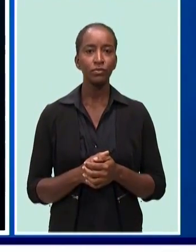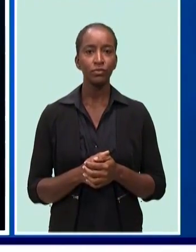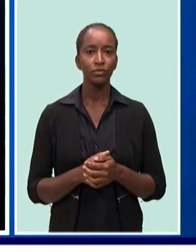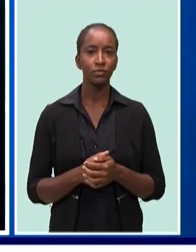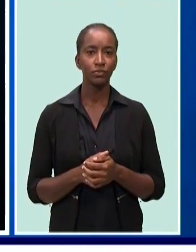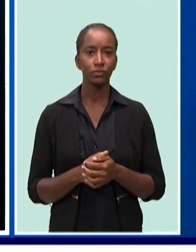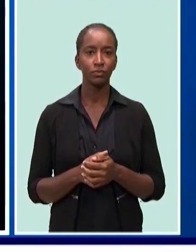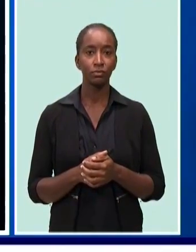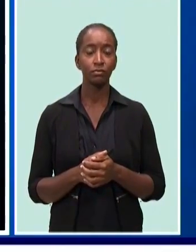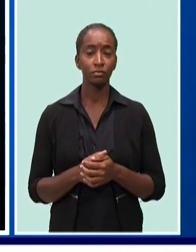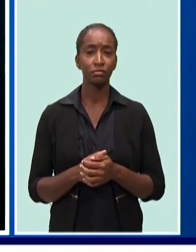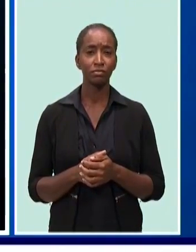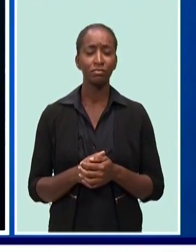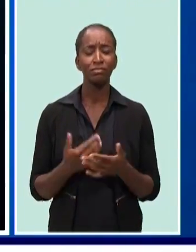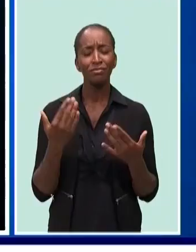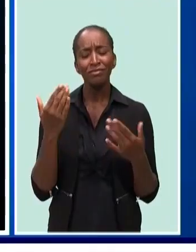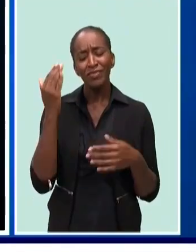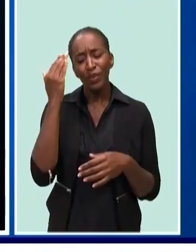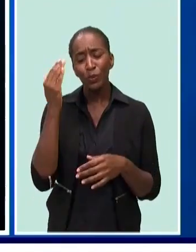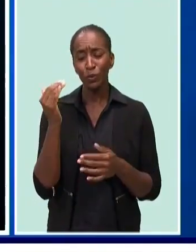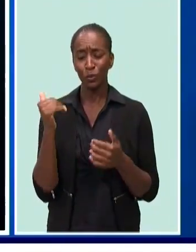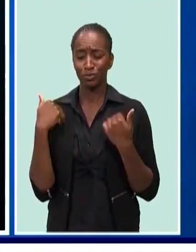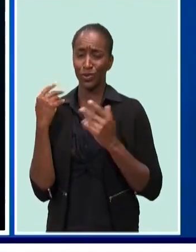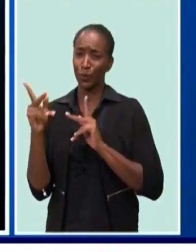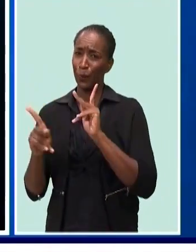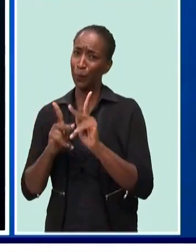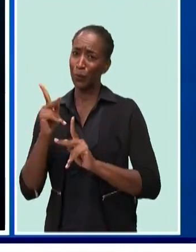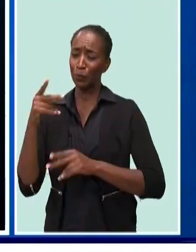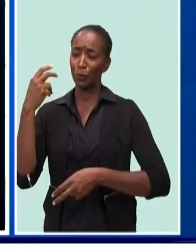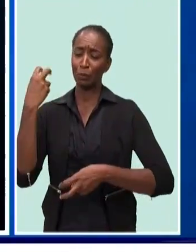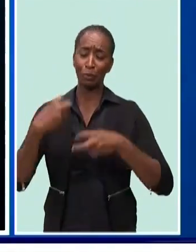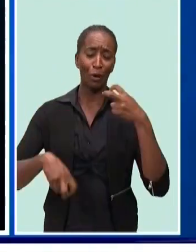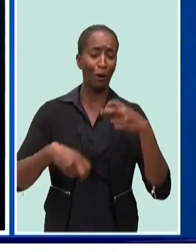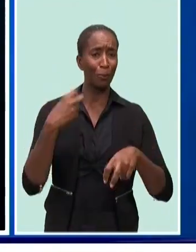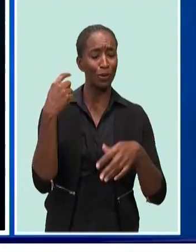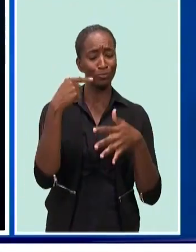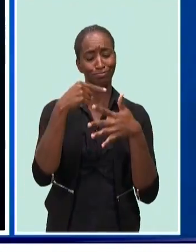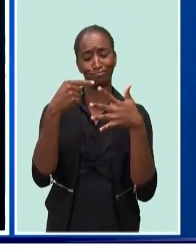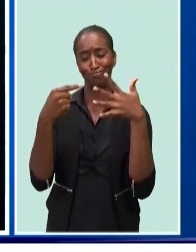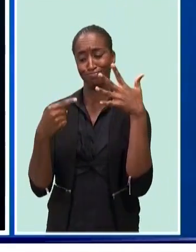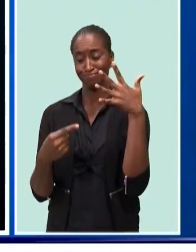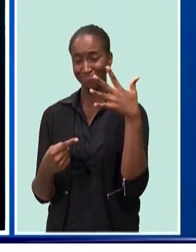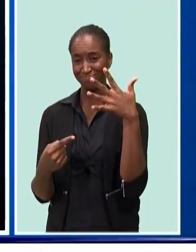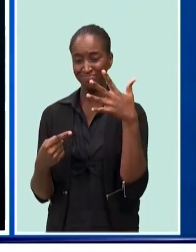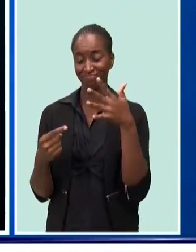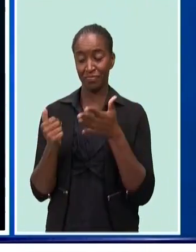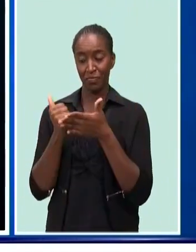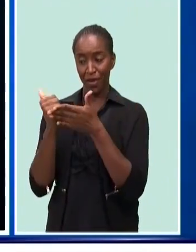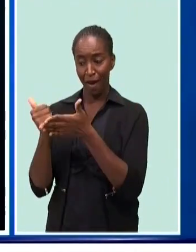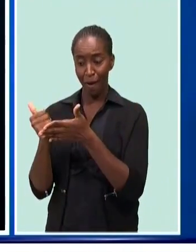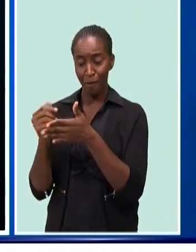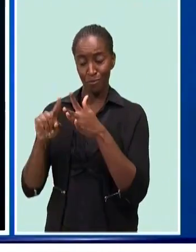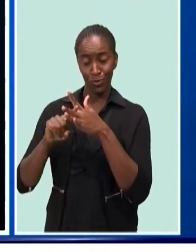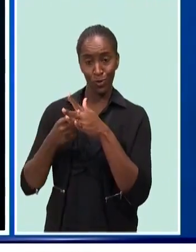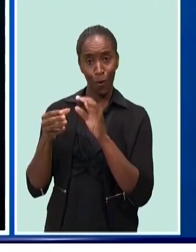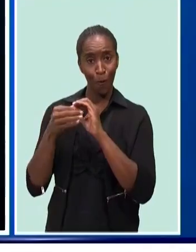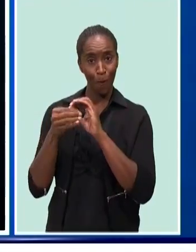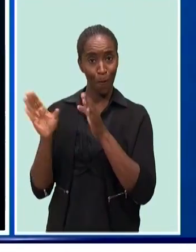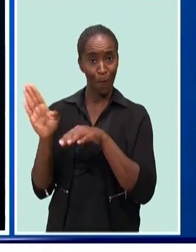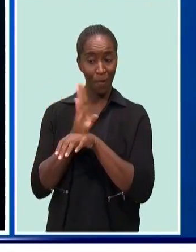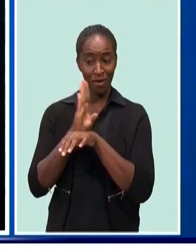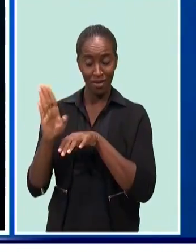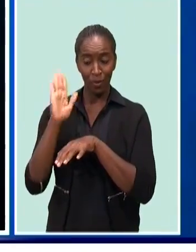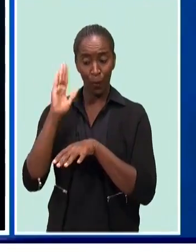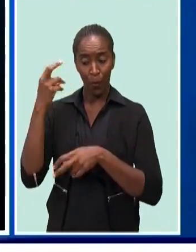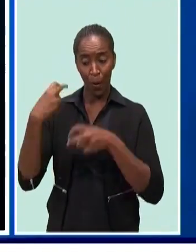the panacea for all of the challenges faced by the youth of the region, is nonetheless appreciated as